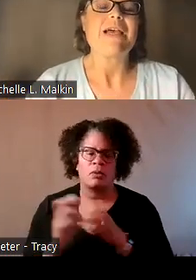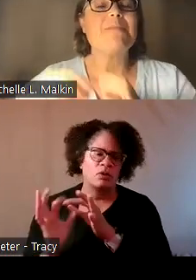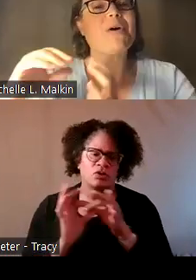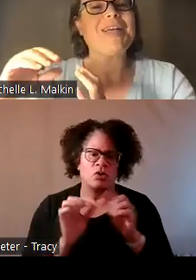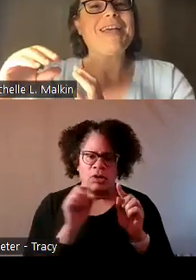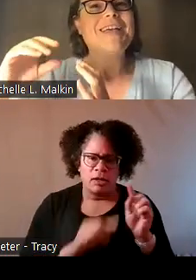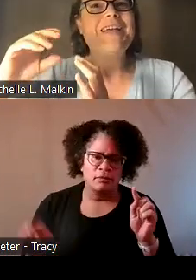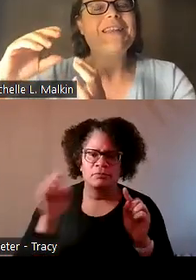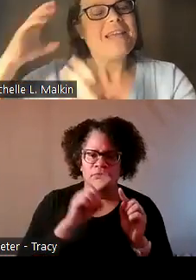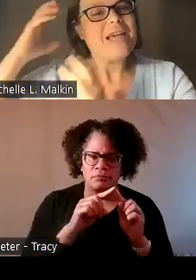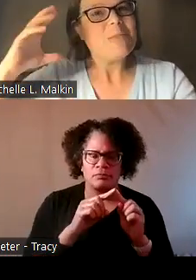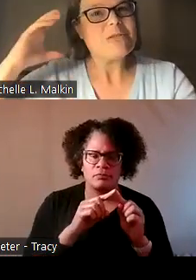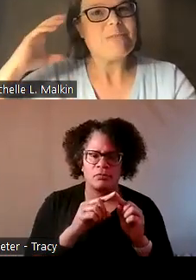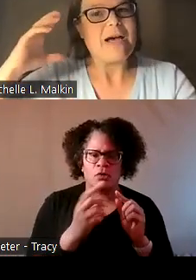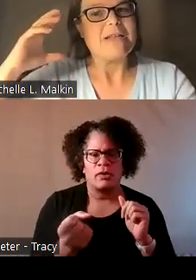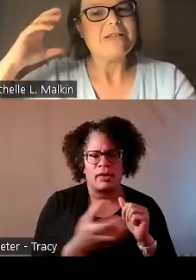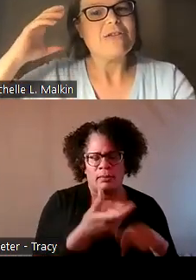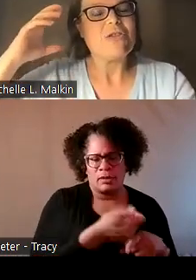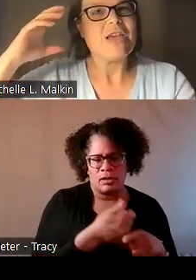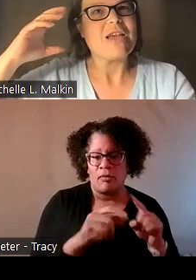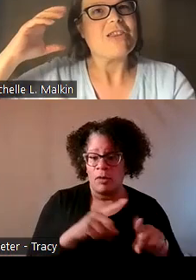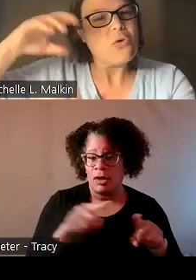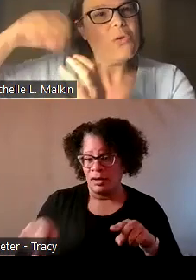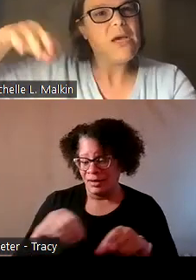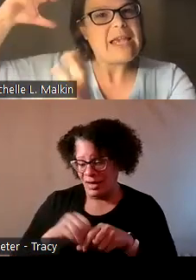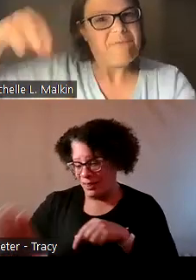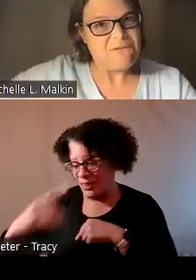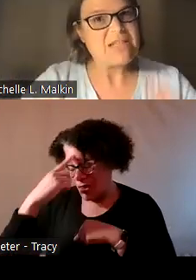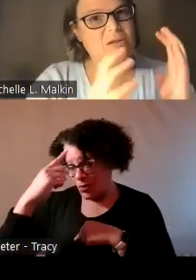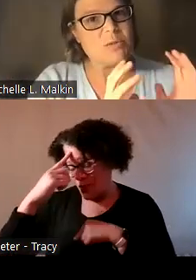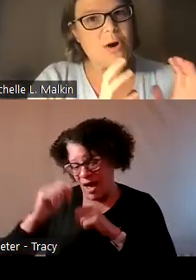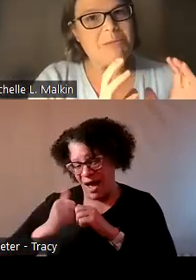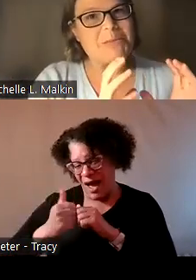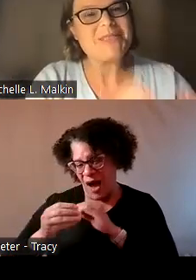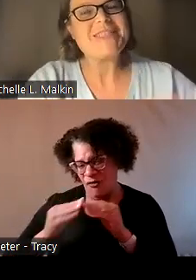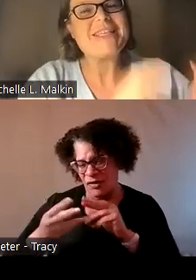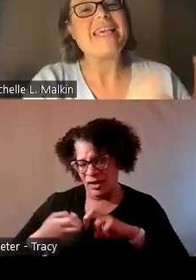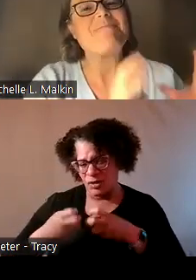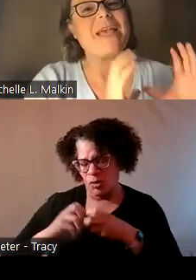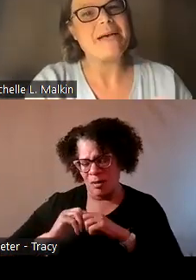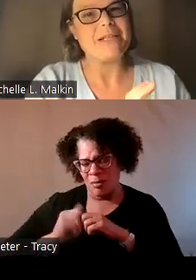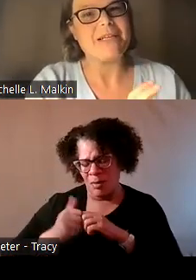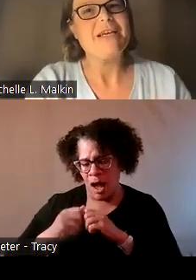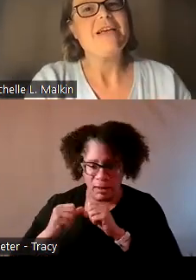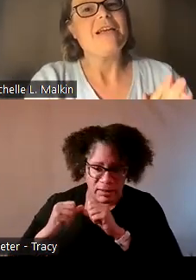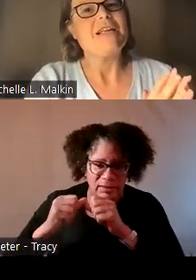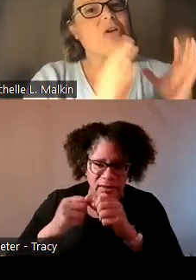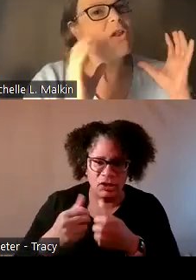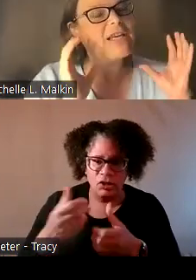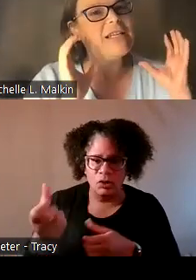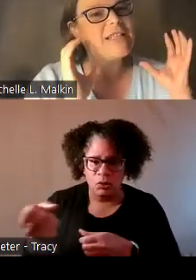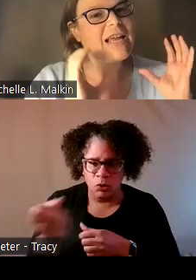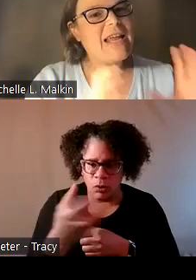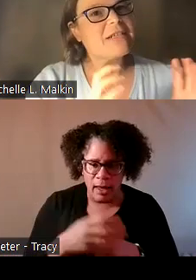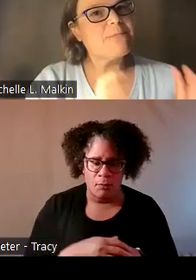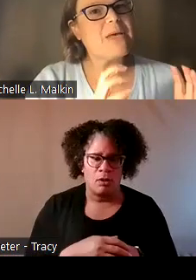gambling. But in the gambler's mind, they're thinking the only way they can fix those problems is to keep gambling. And all